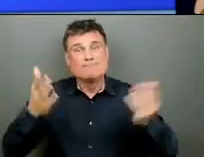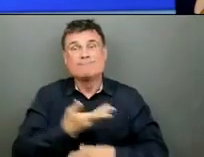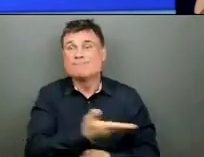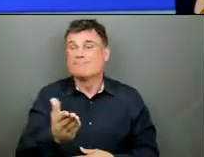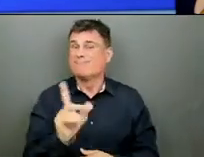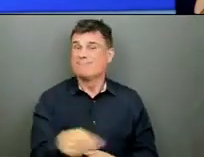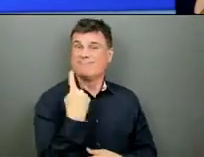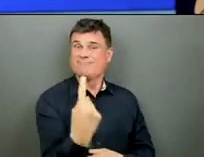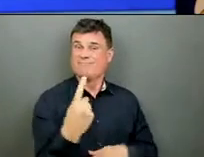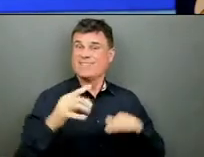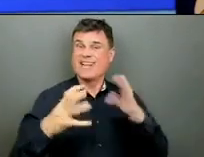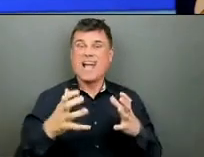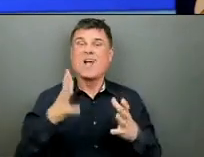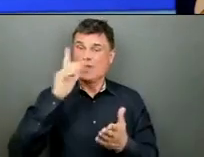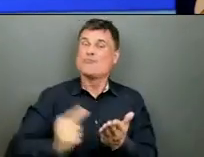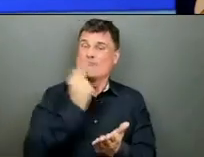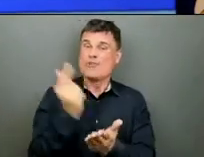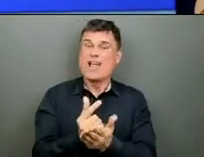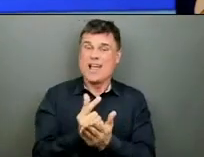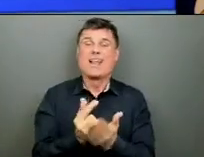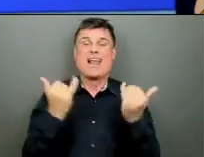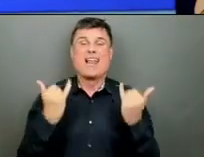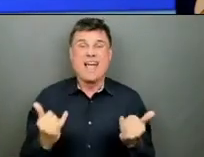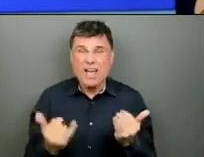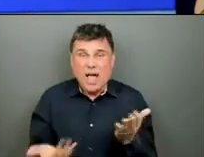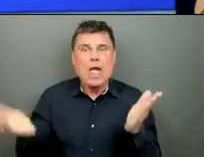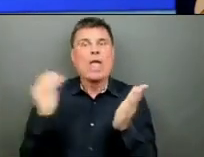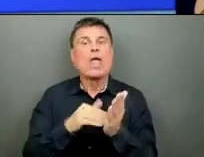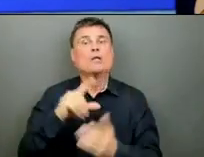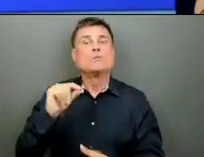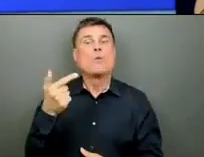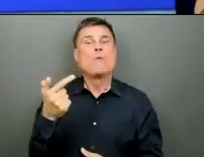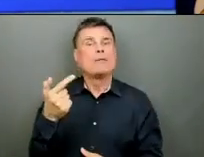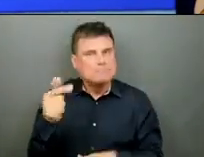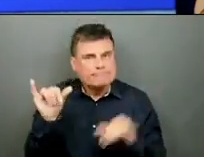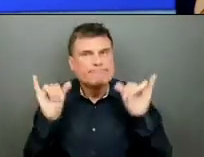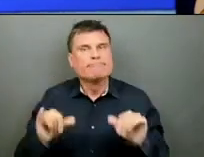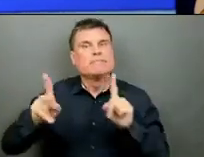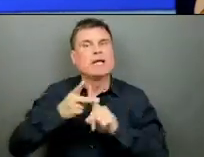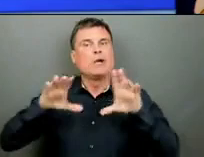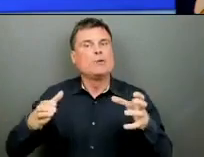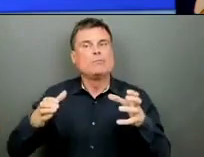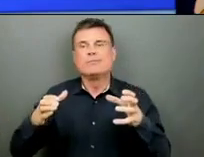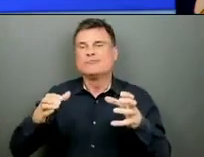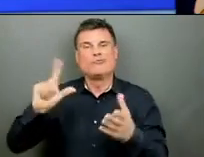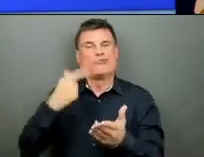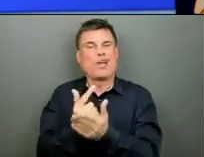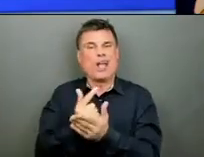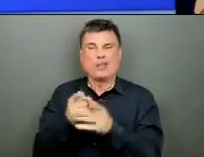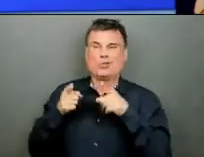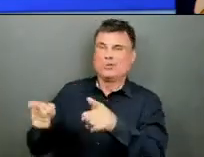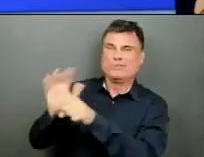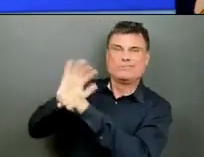now going to be the second class to graduate during a pandemic. And we're hopeful that the vaccine rollout and the measures that have been put in place to